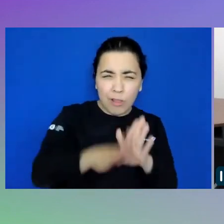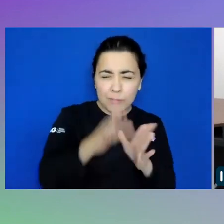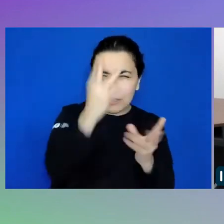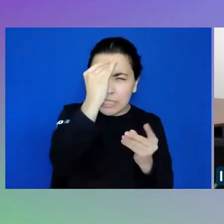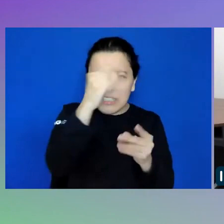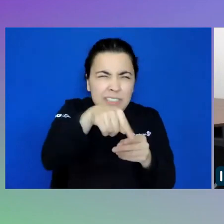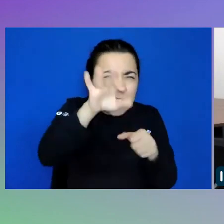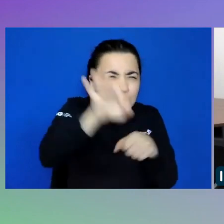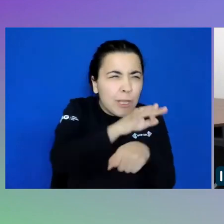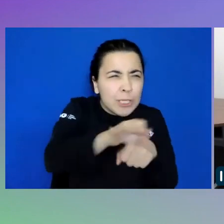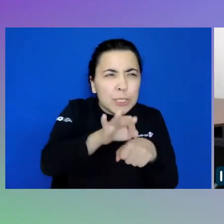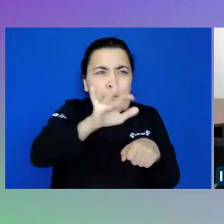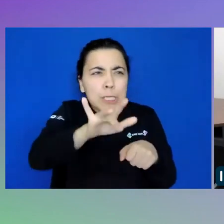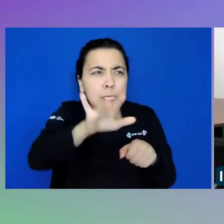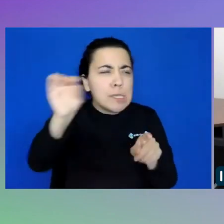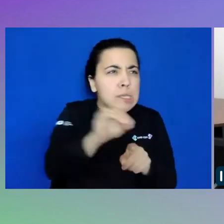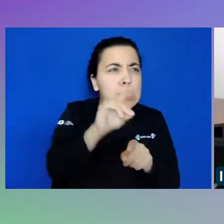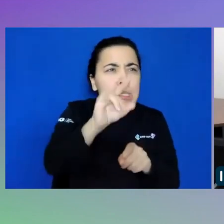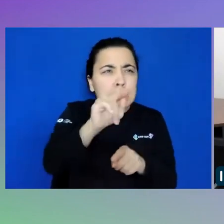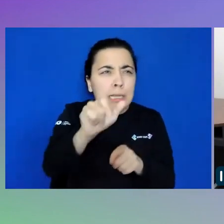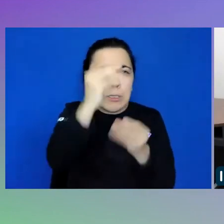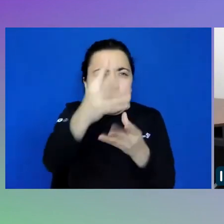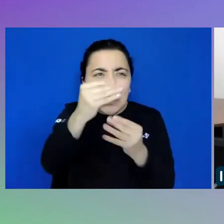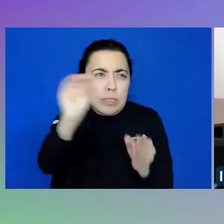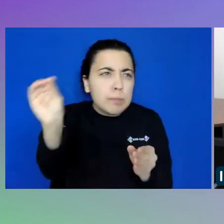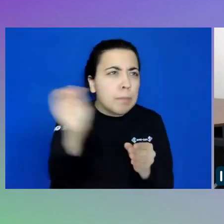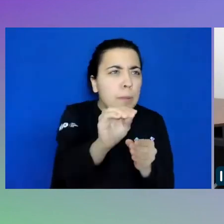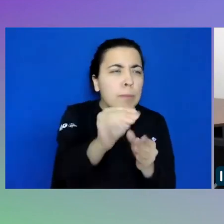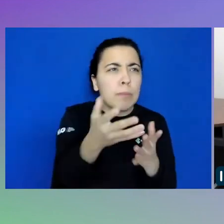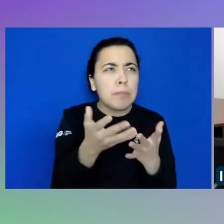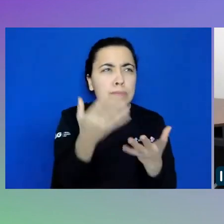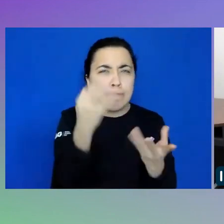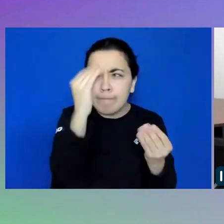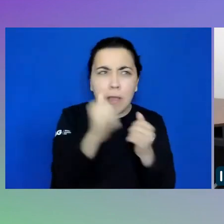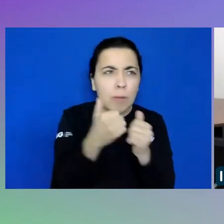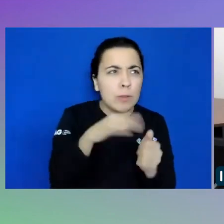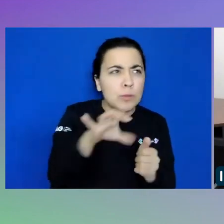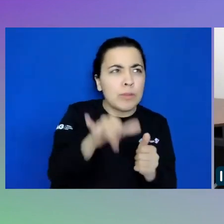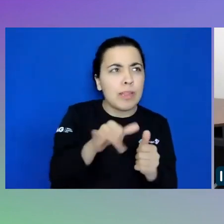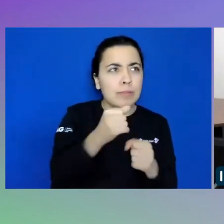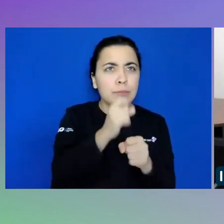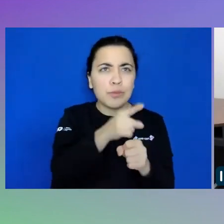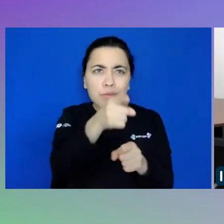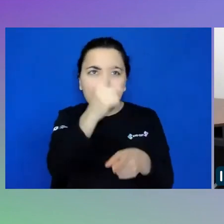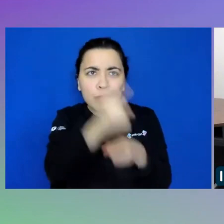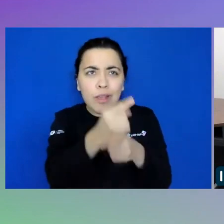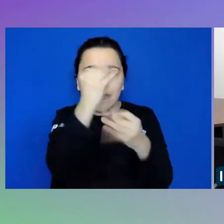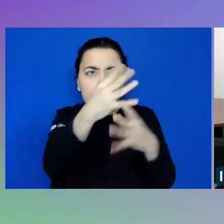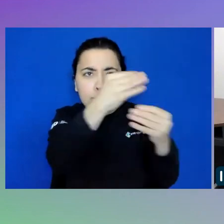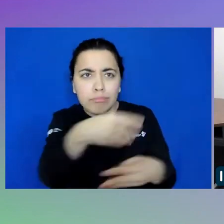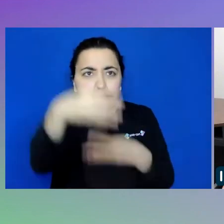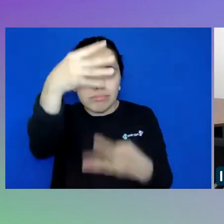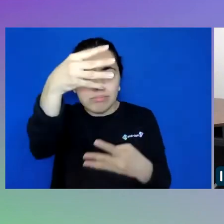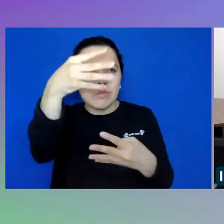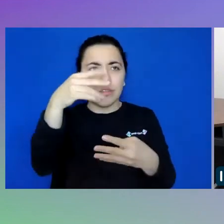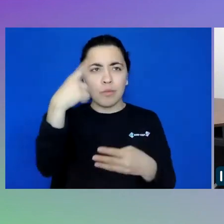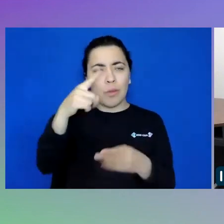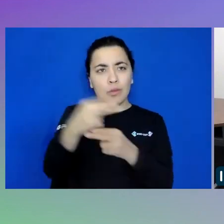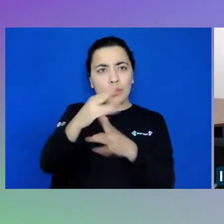How do I hook this data source into to populate the right information into my user